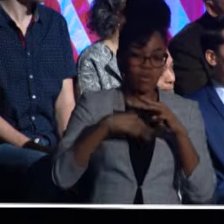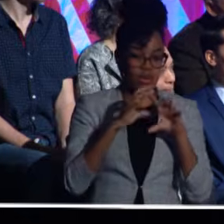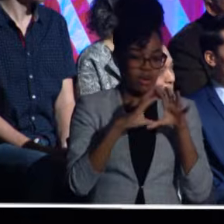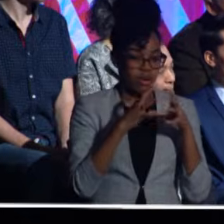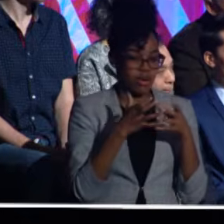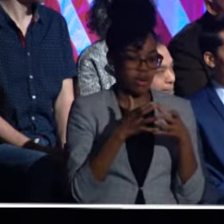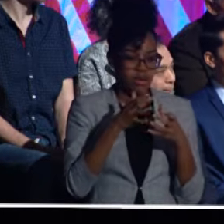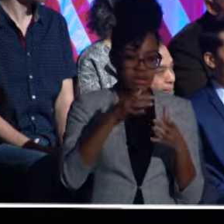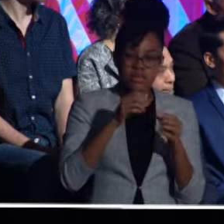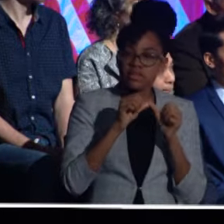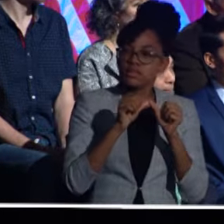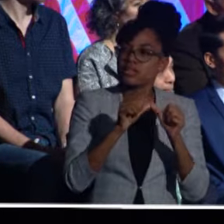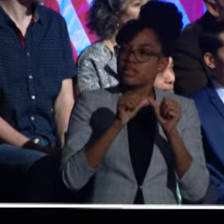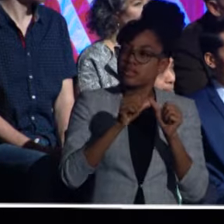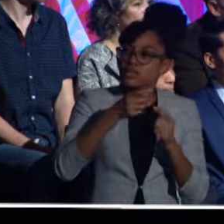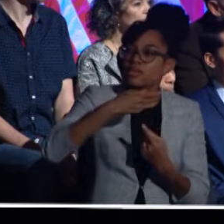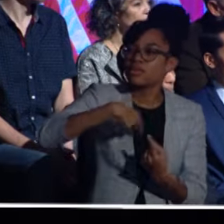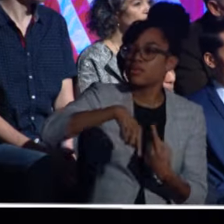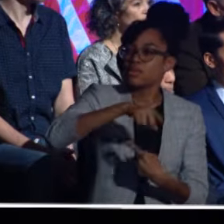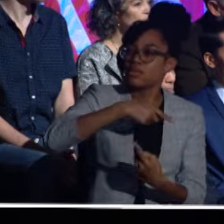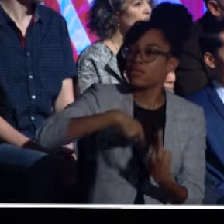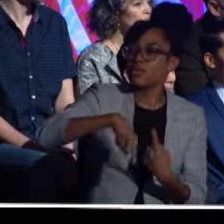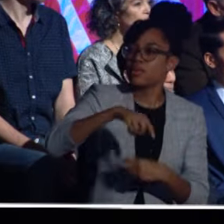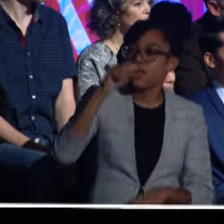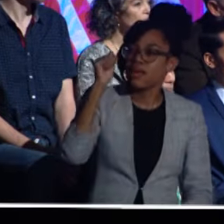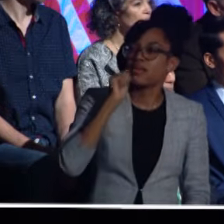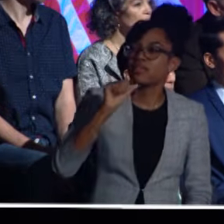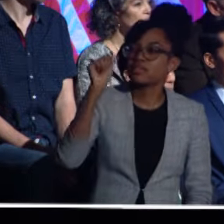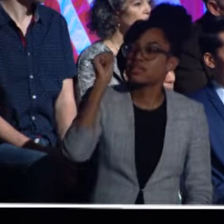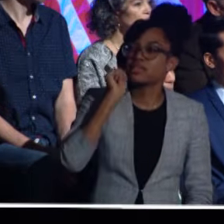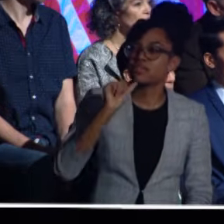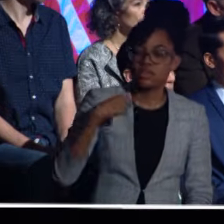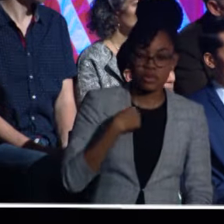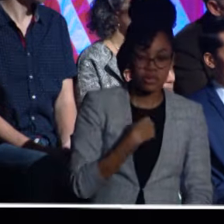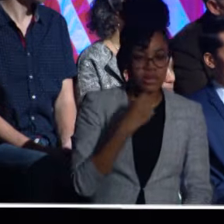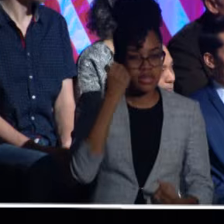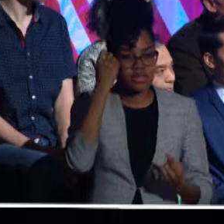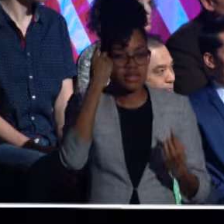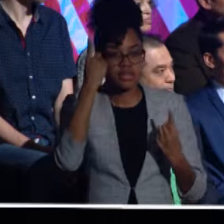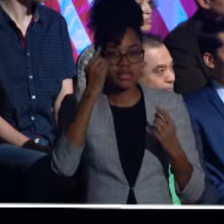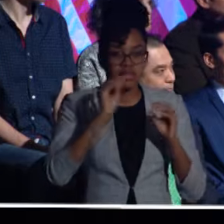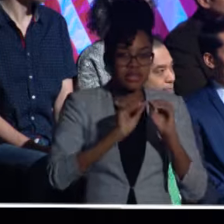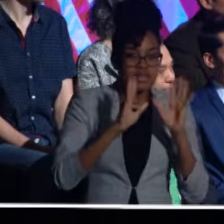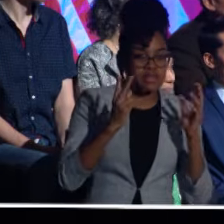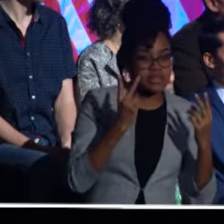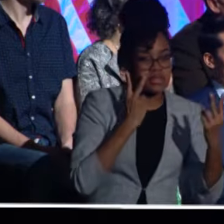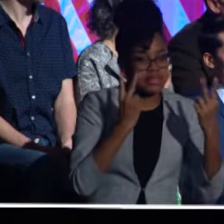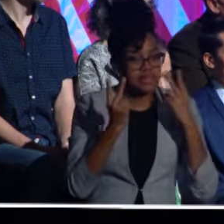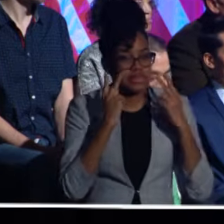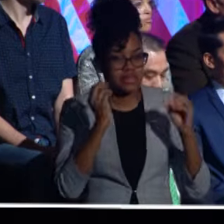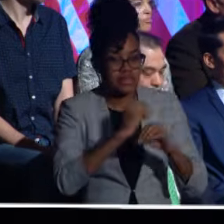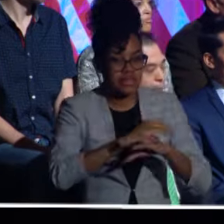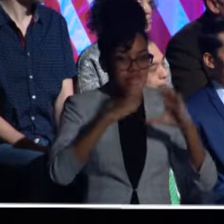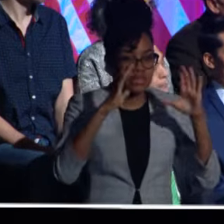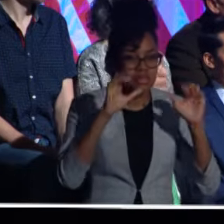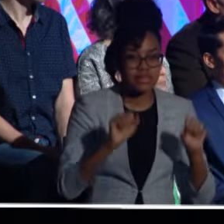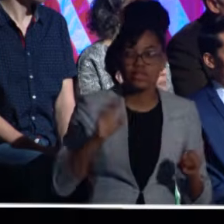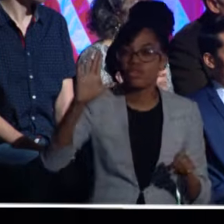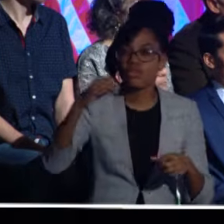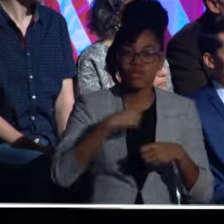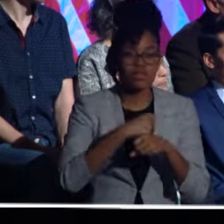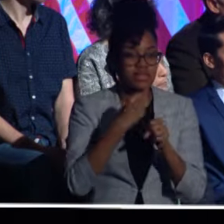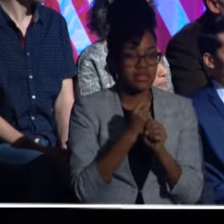infinite moments to step onto your path of creation and holiness. Zorea Tzedakot, God who